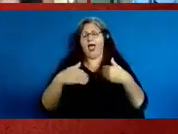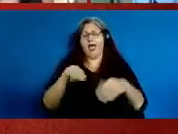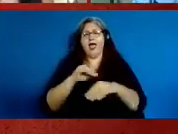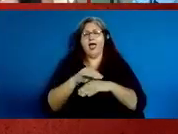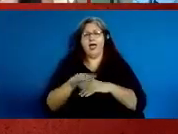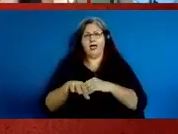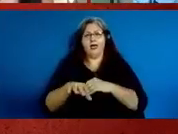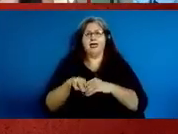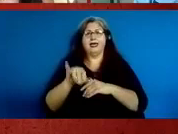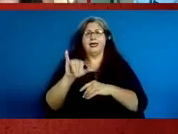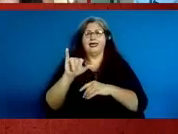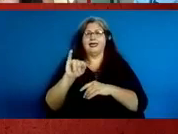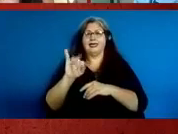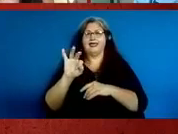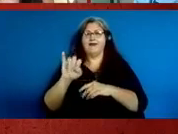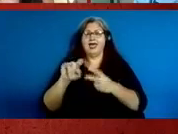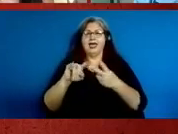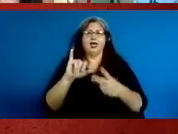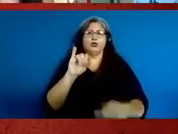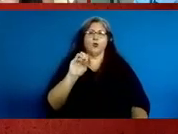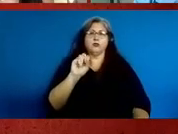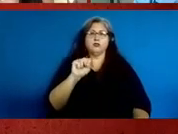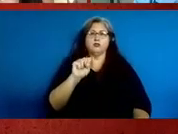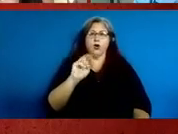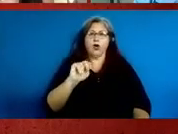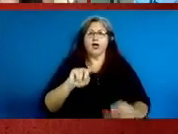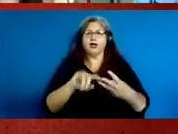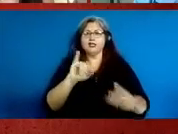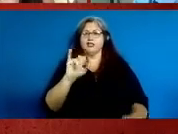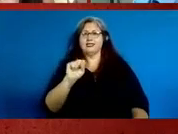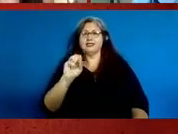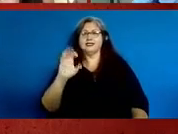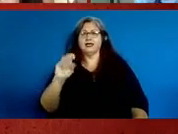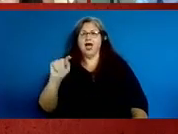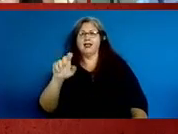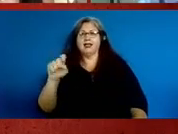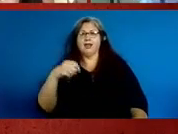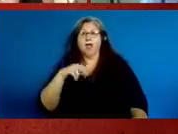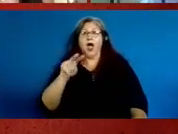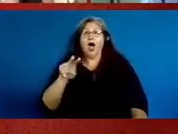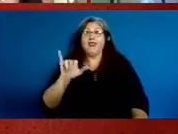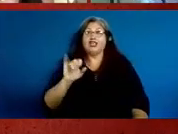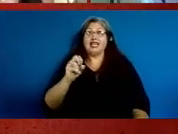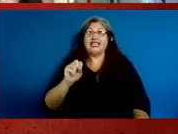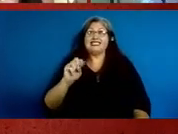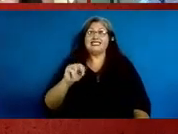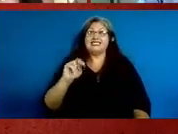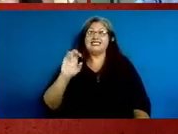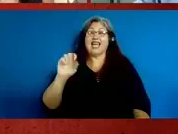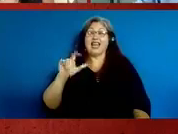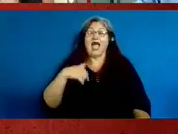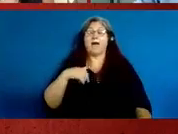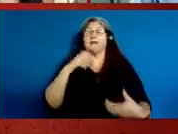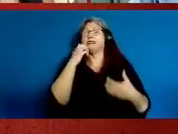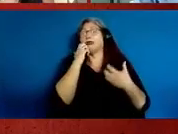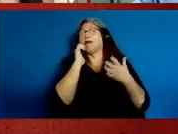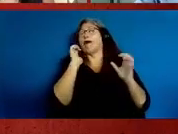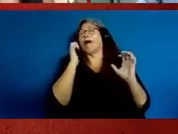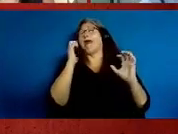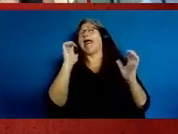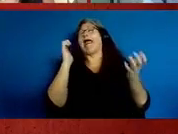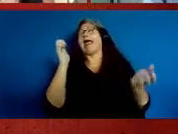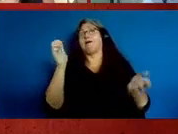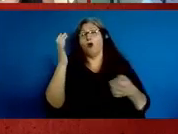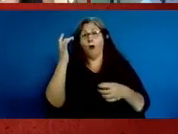It's Yifei, it's Yoson, it's Jason Scott Lee. I'm like, that's Jason Scott Lee. I'm screaming